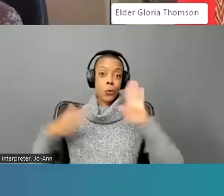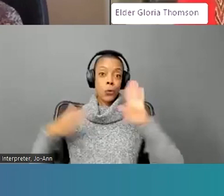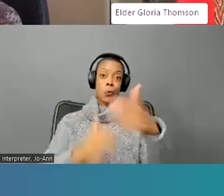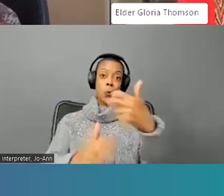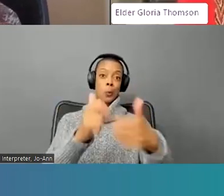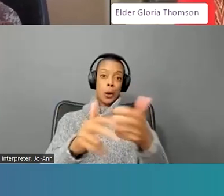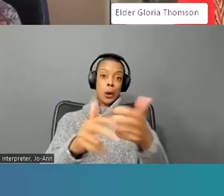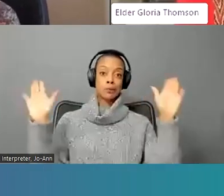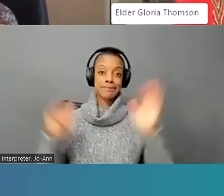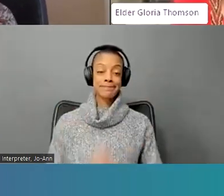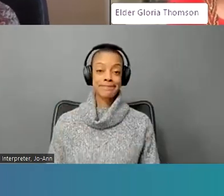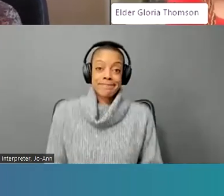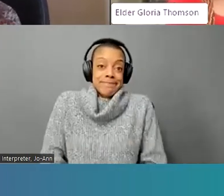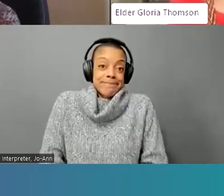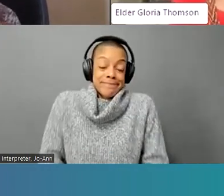Okay,